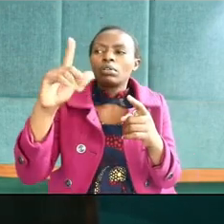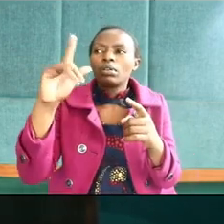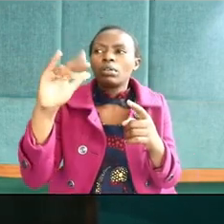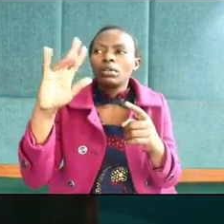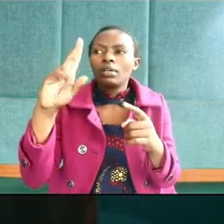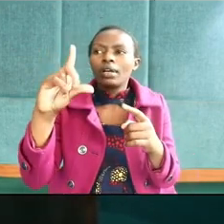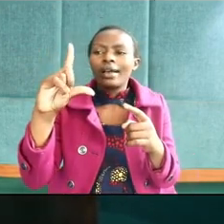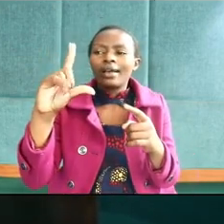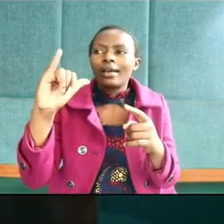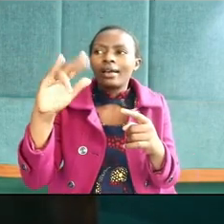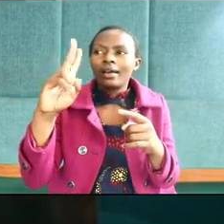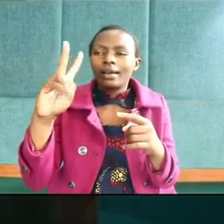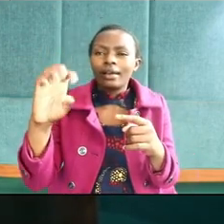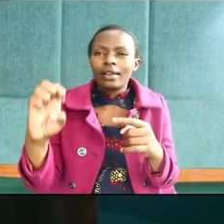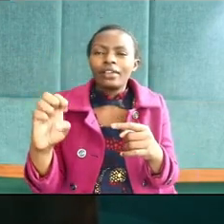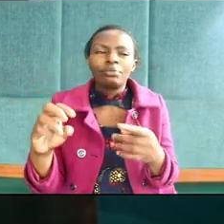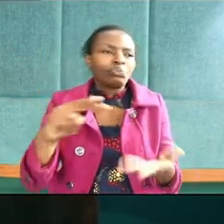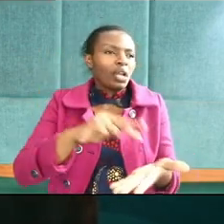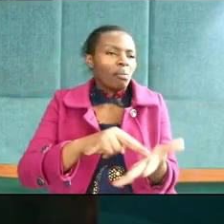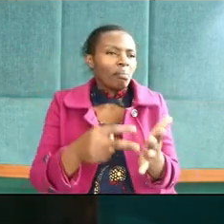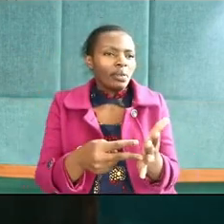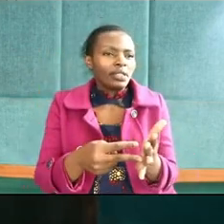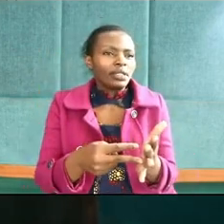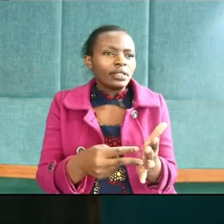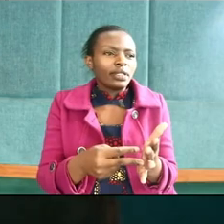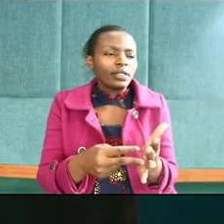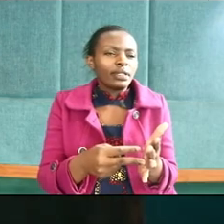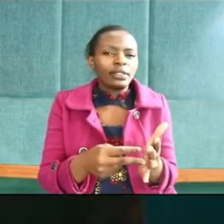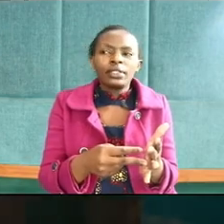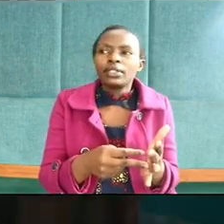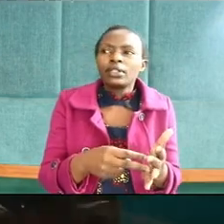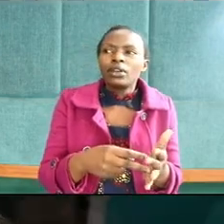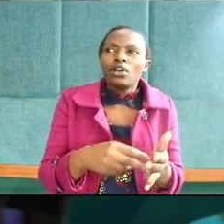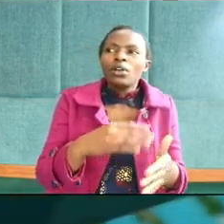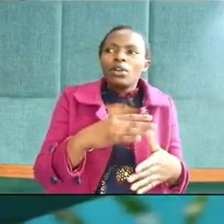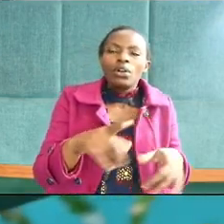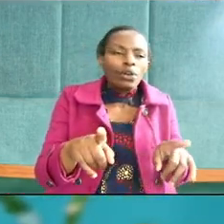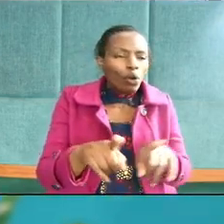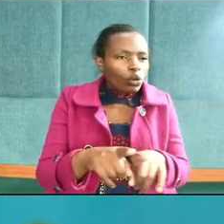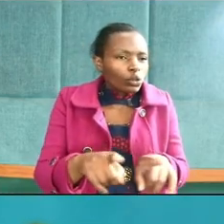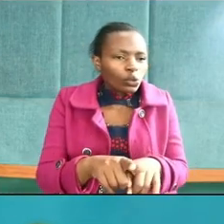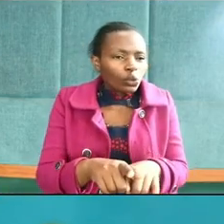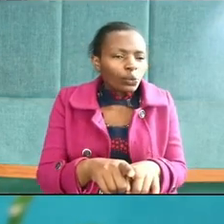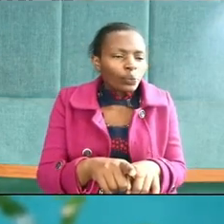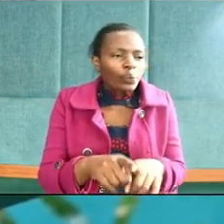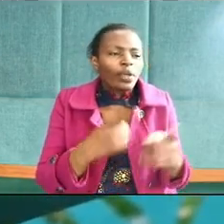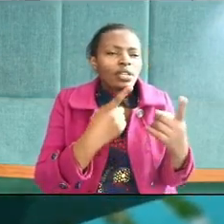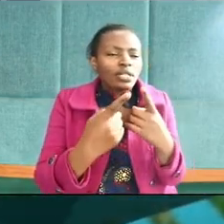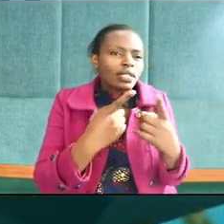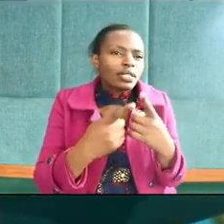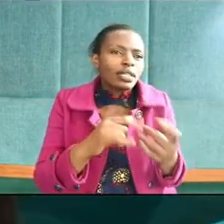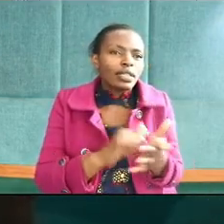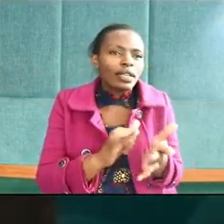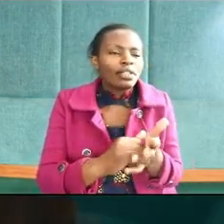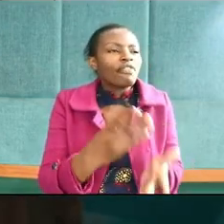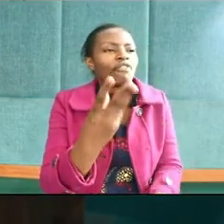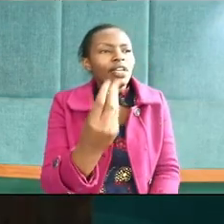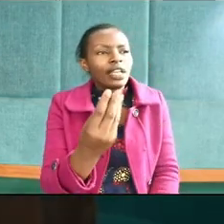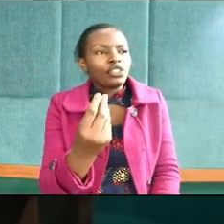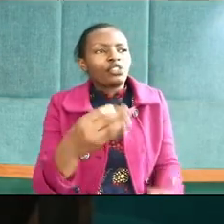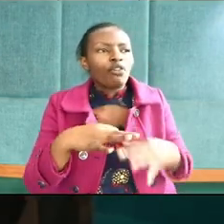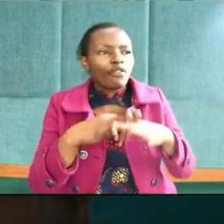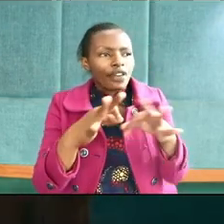living of parents to join a spouse is also suggestive of financial